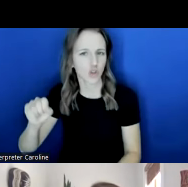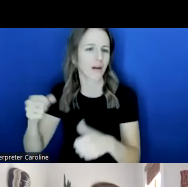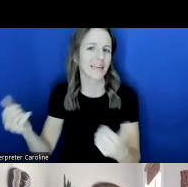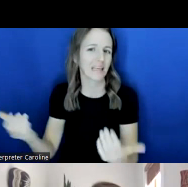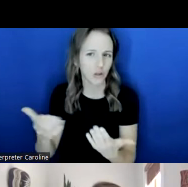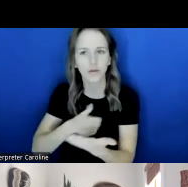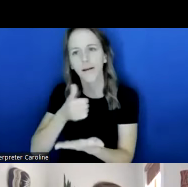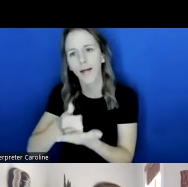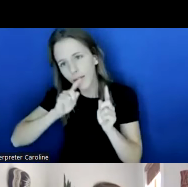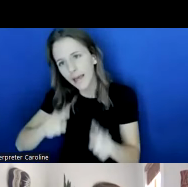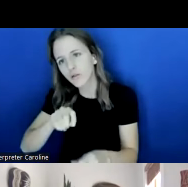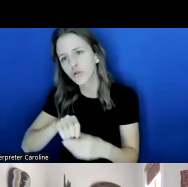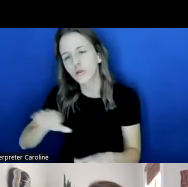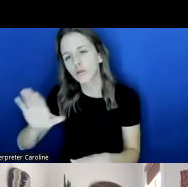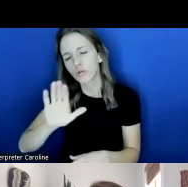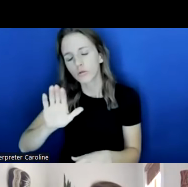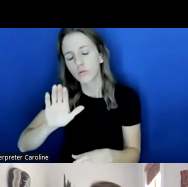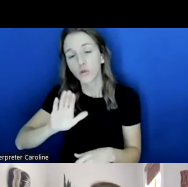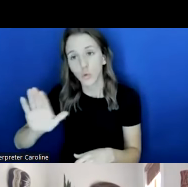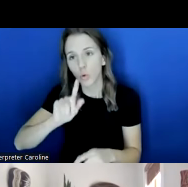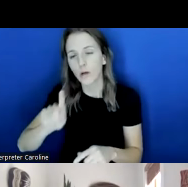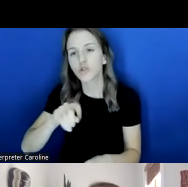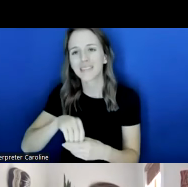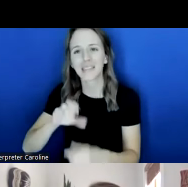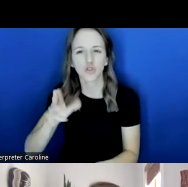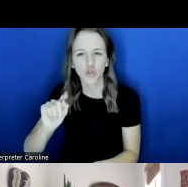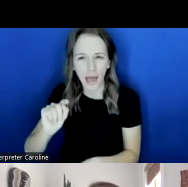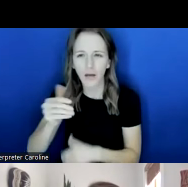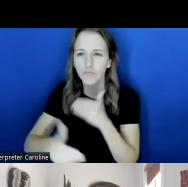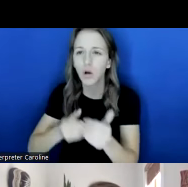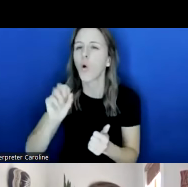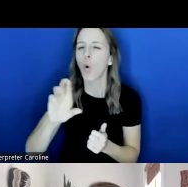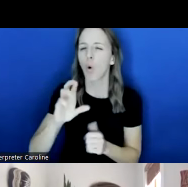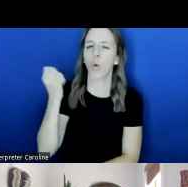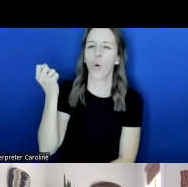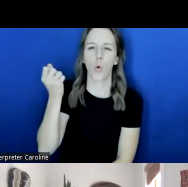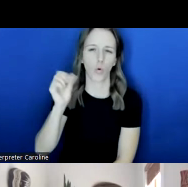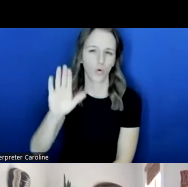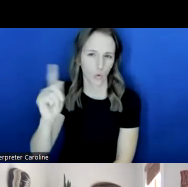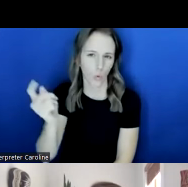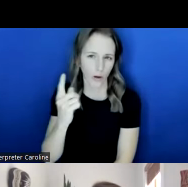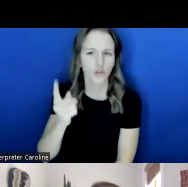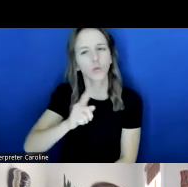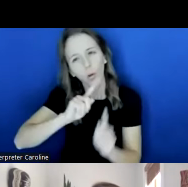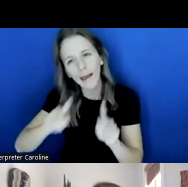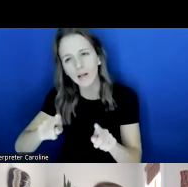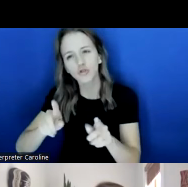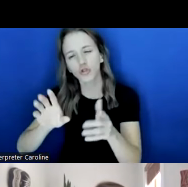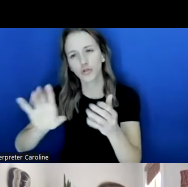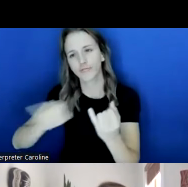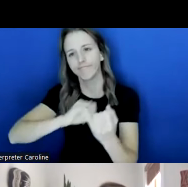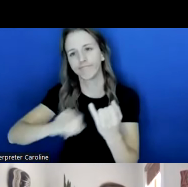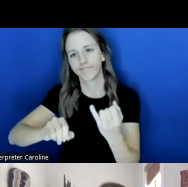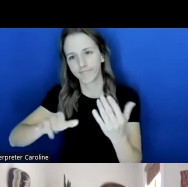in the chat as we go, or we'll hold on to those questions and we can answer them sort of in a group after I finish